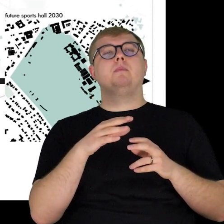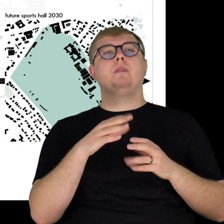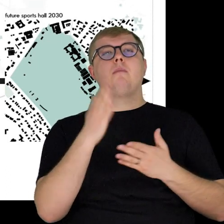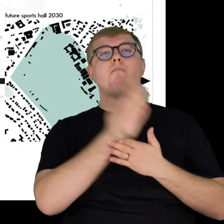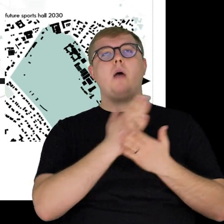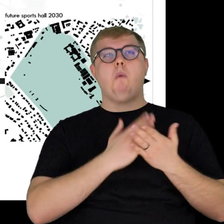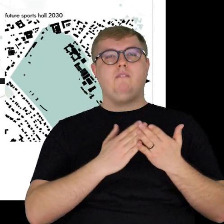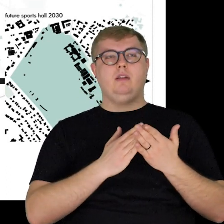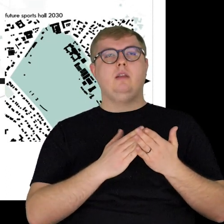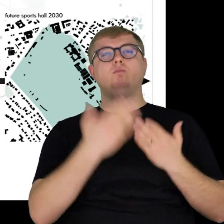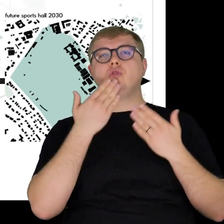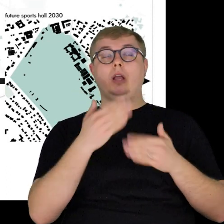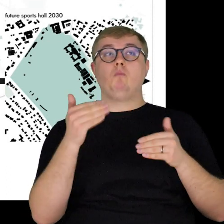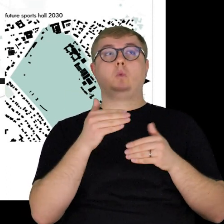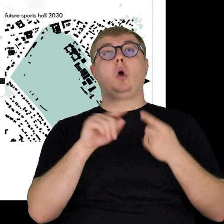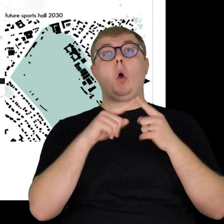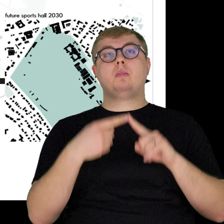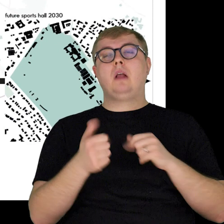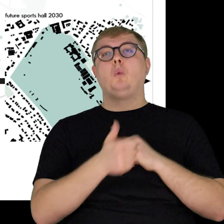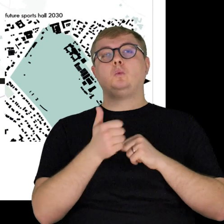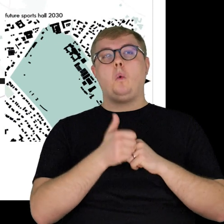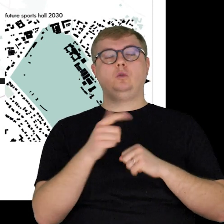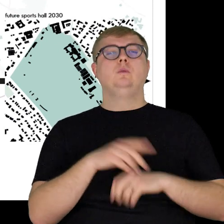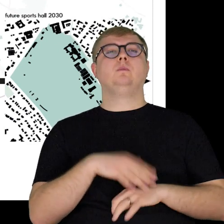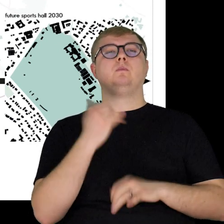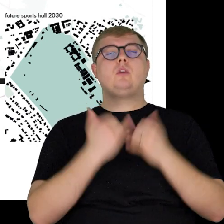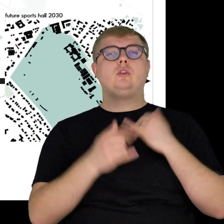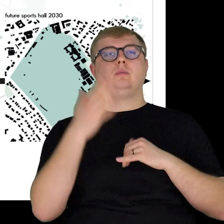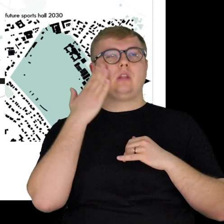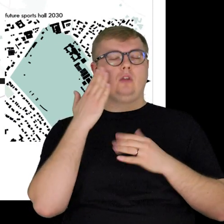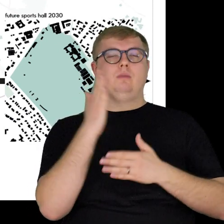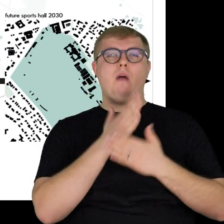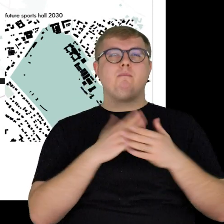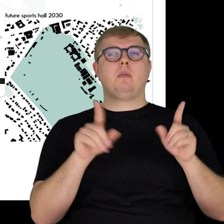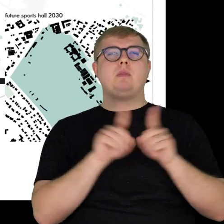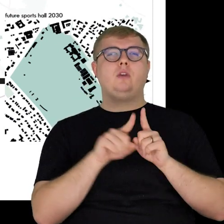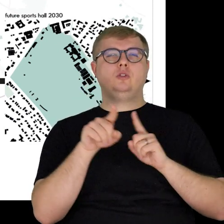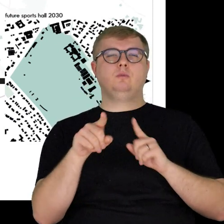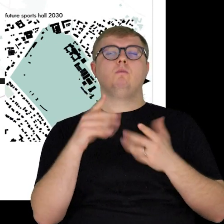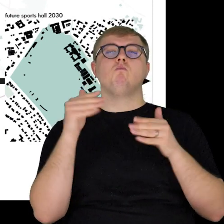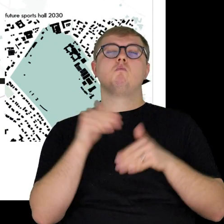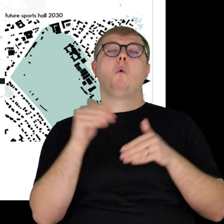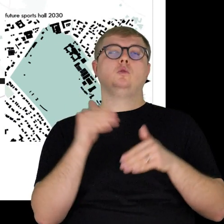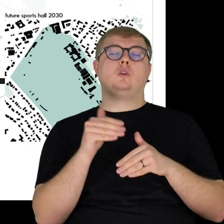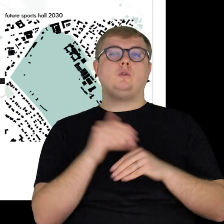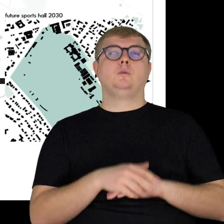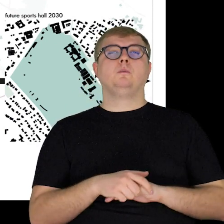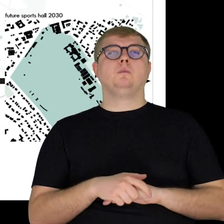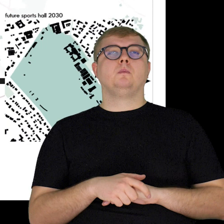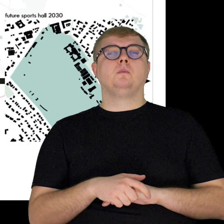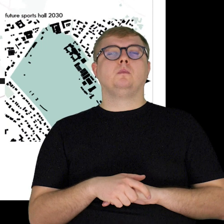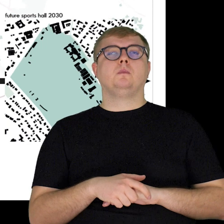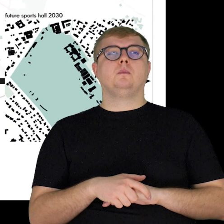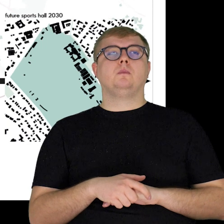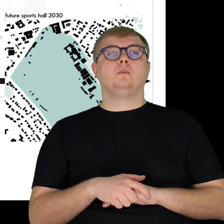point of contrast, you know, we're familiar with maps and mappings, and, you know, perhaps in usual processes, protocols